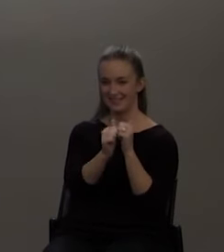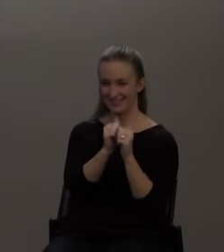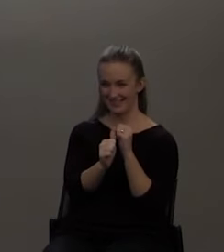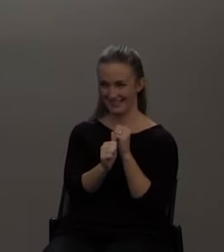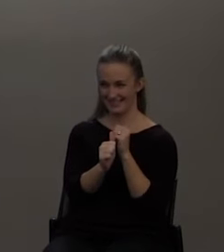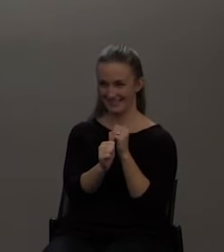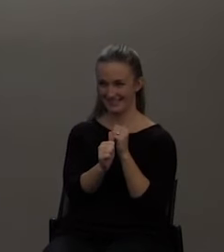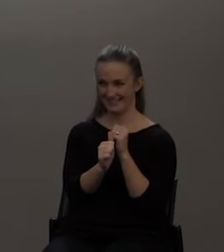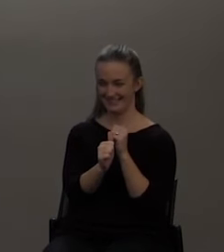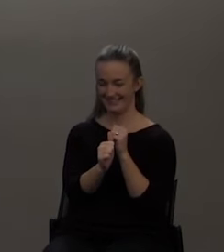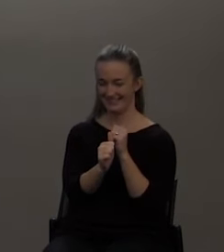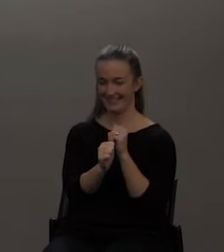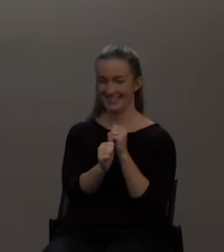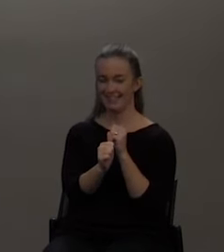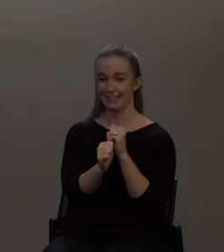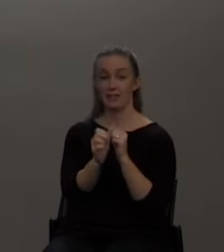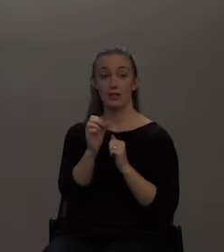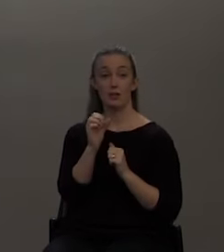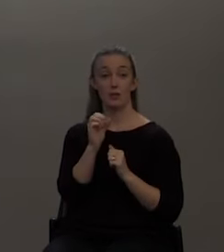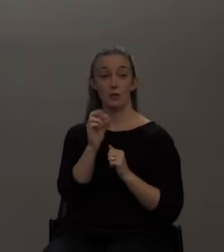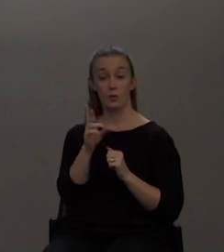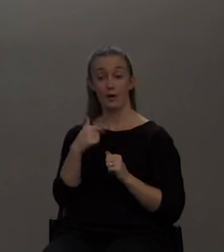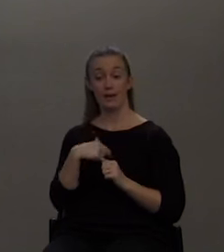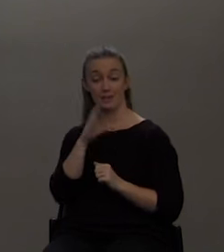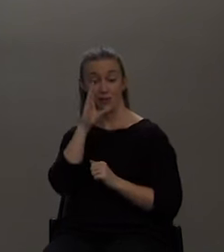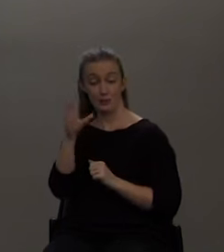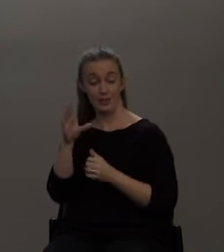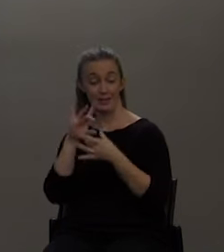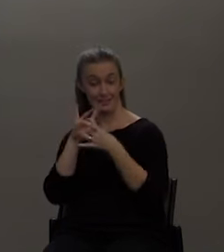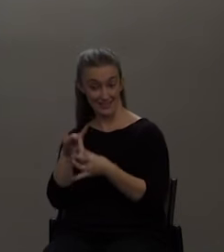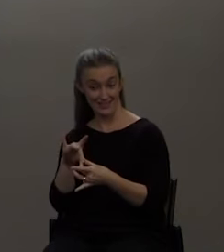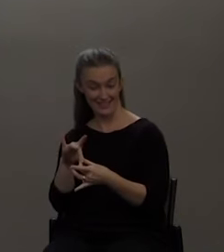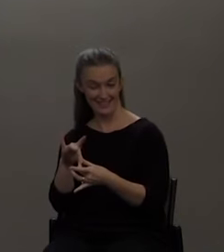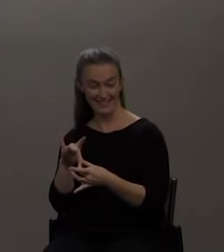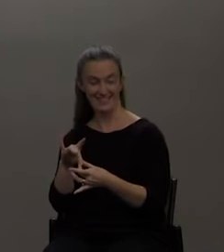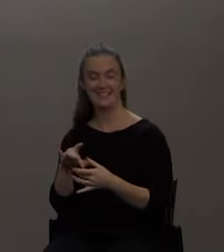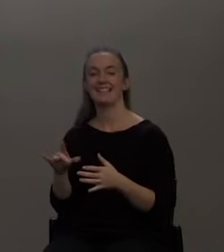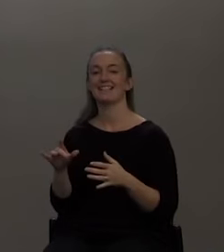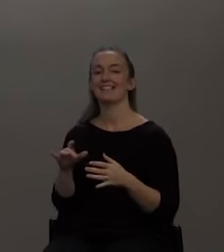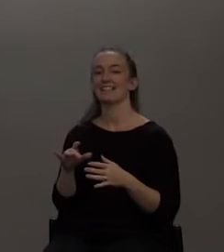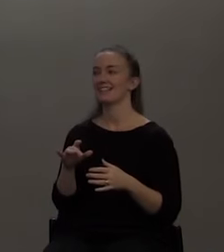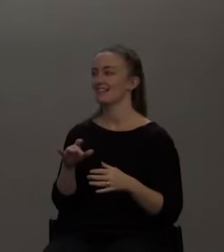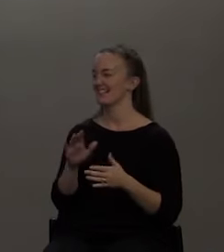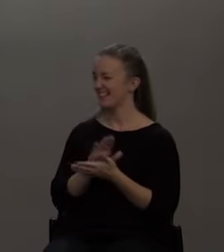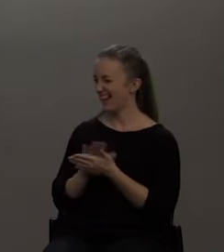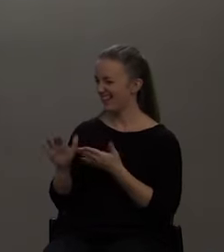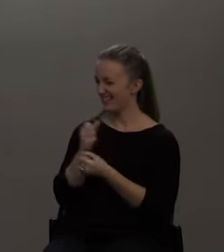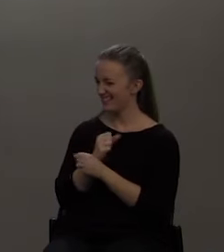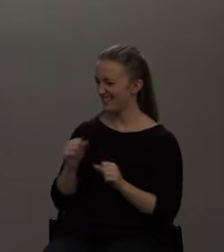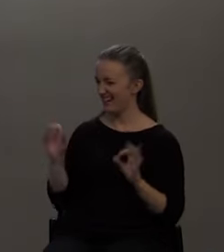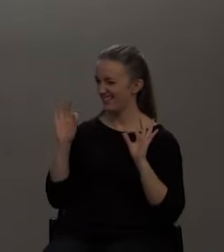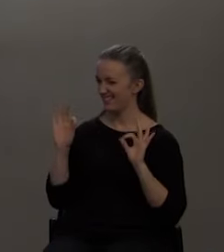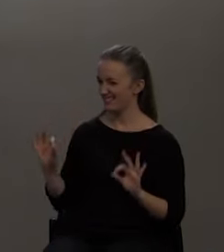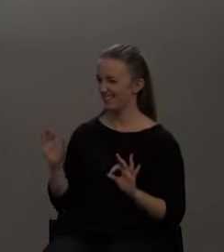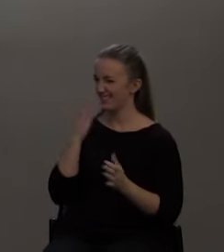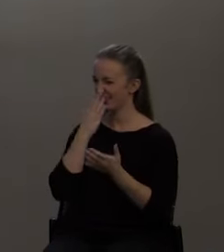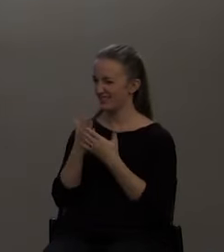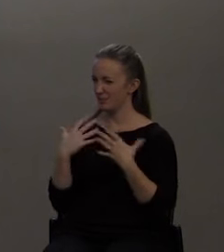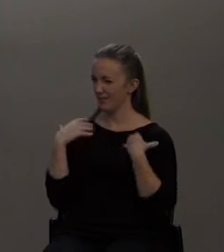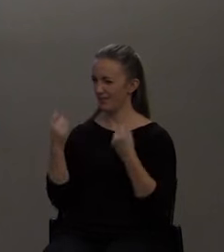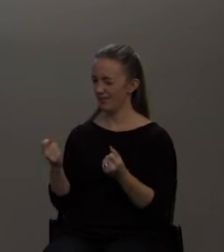competition, or have a direct connection necessarily. There you go. With the nice Holiday Inn. Good recovery, Lauren. Good